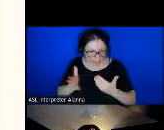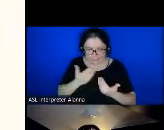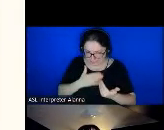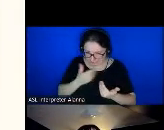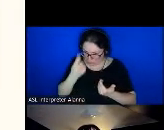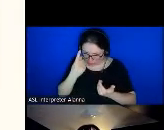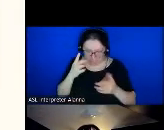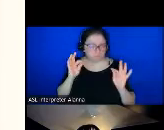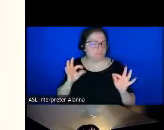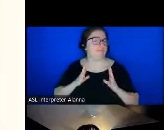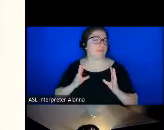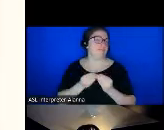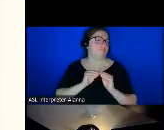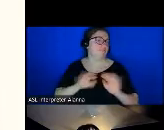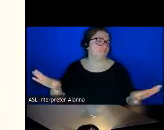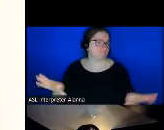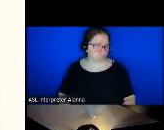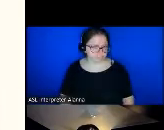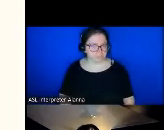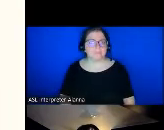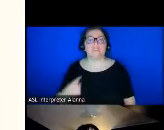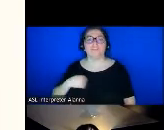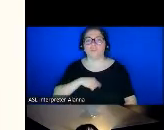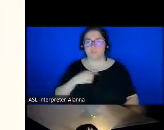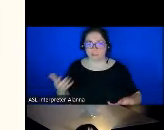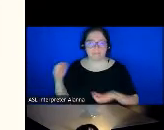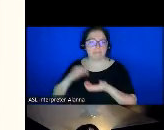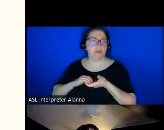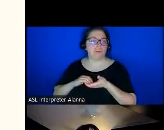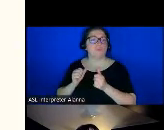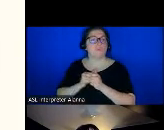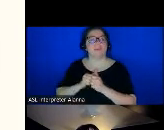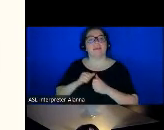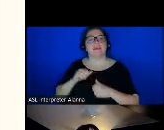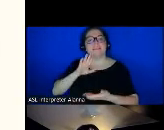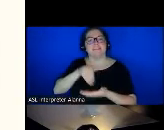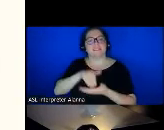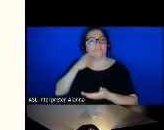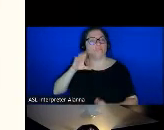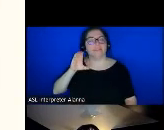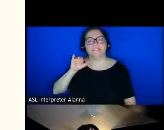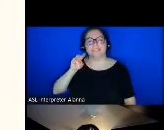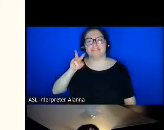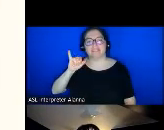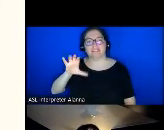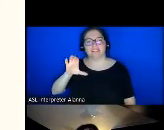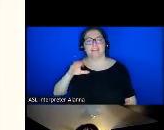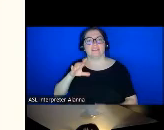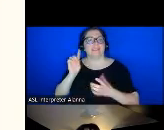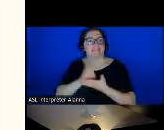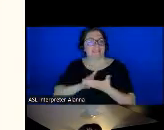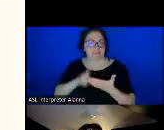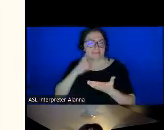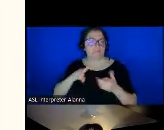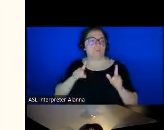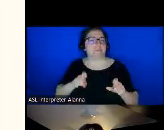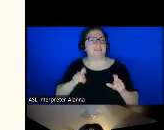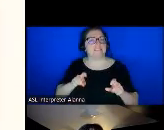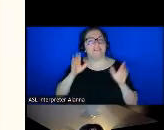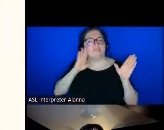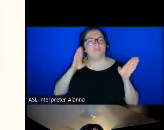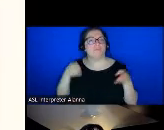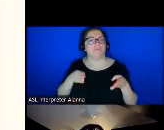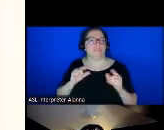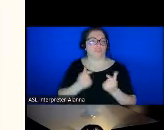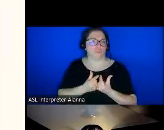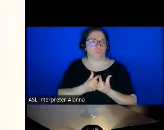as possible so we actually we partnered with the center for civic design on doing some test uh groups both test focus groups so there were